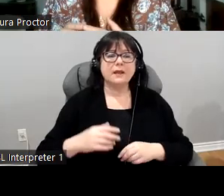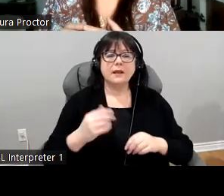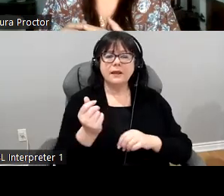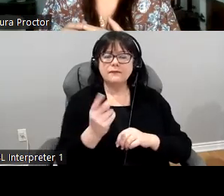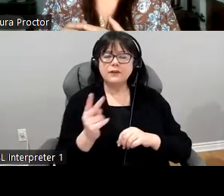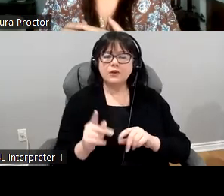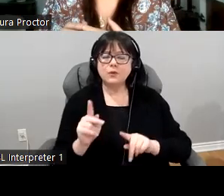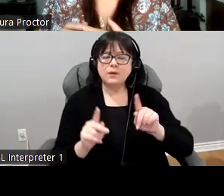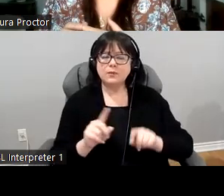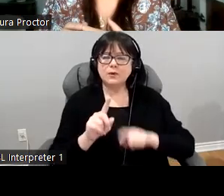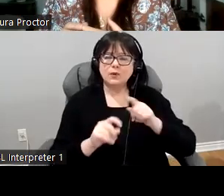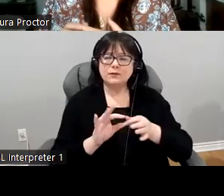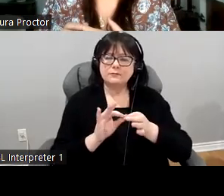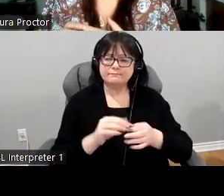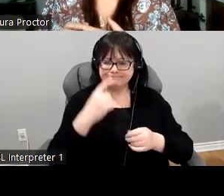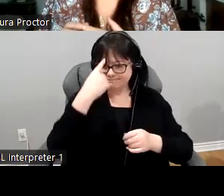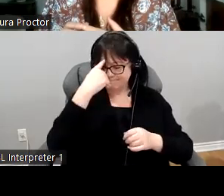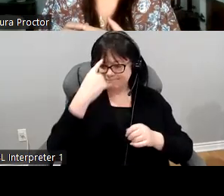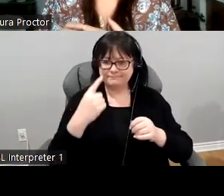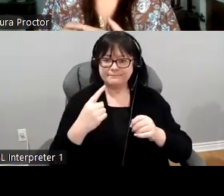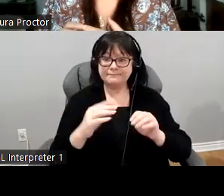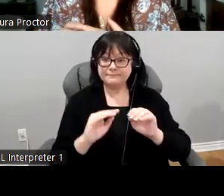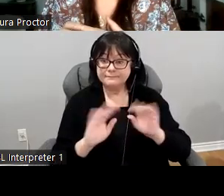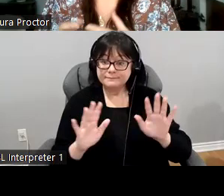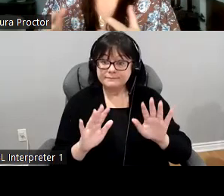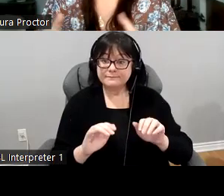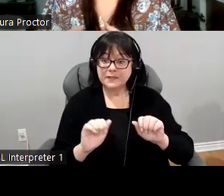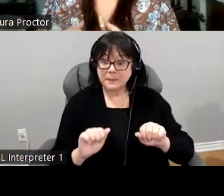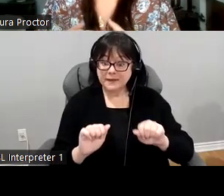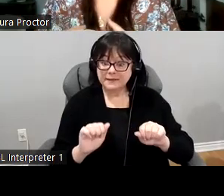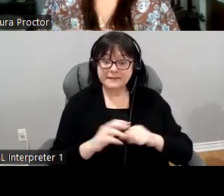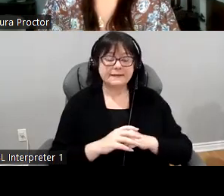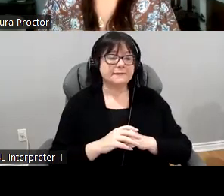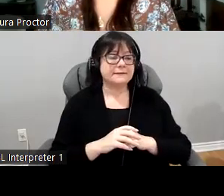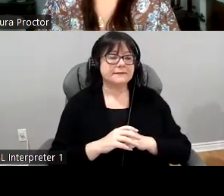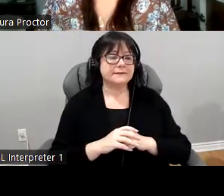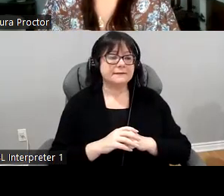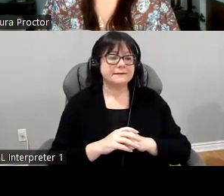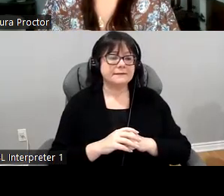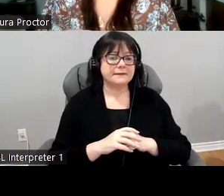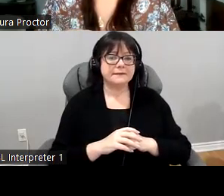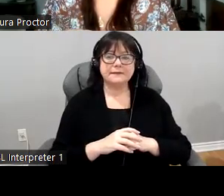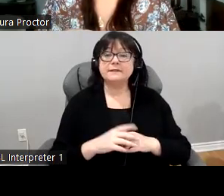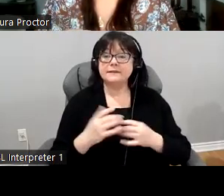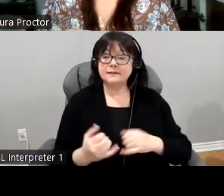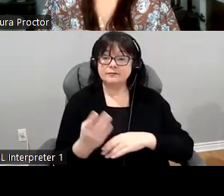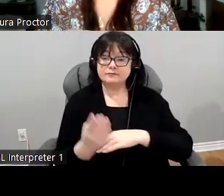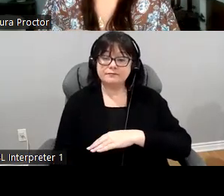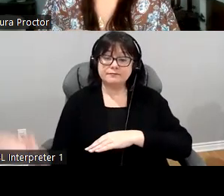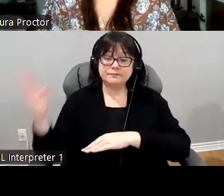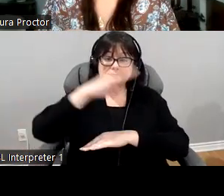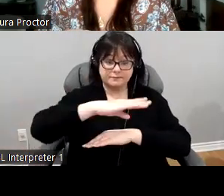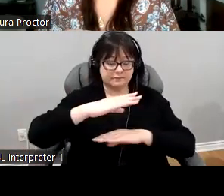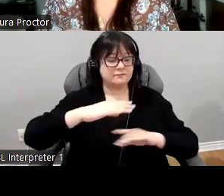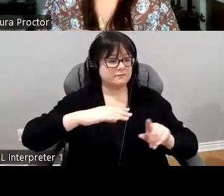through. So the first question that came through is, during the conference today, we've heard a lot about that reluctance